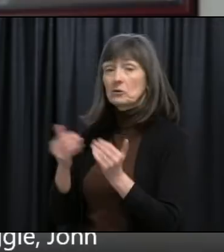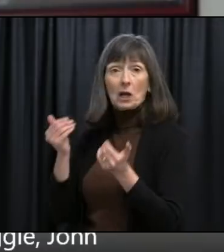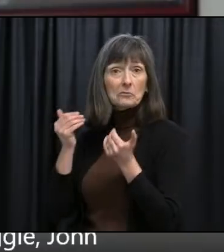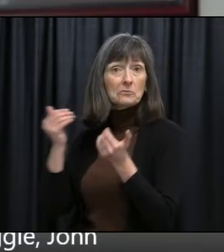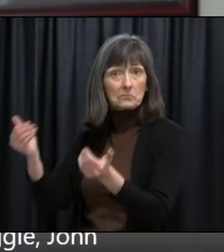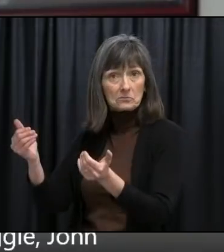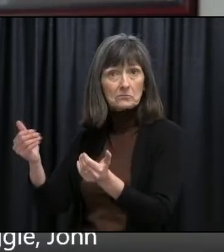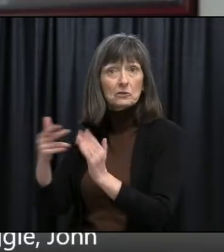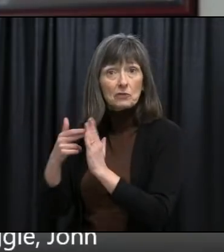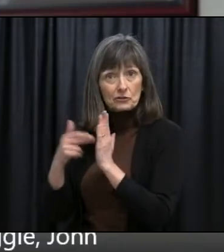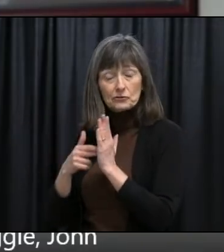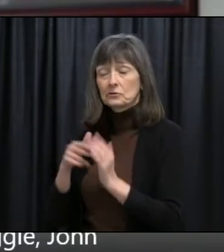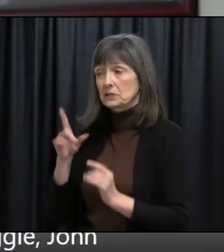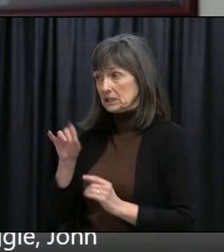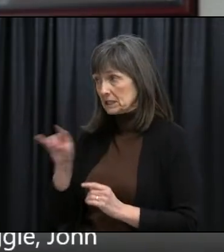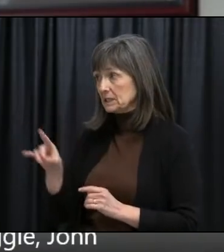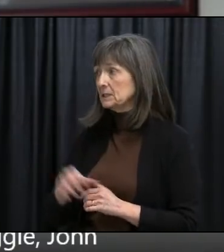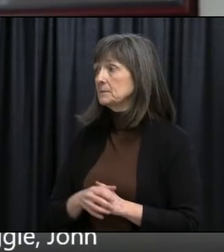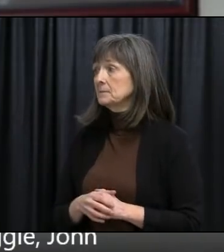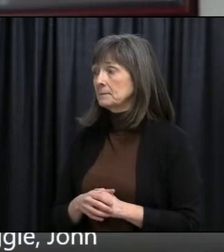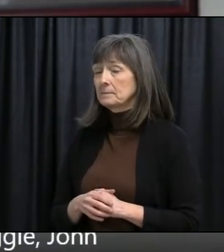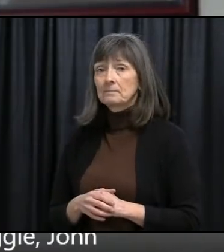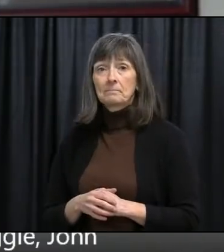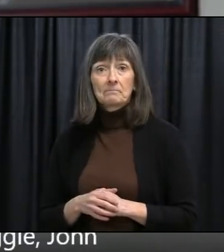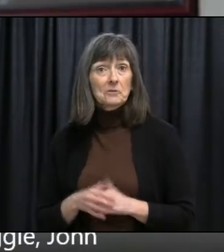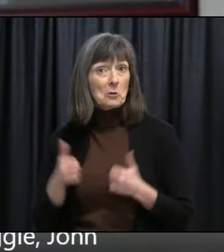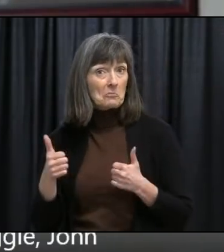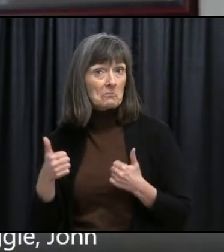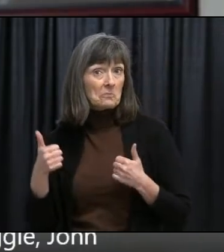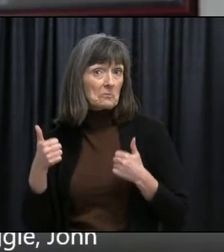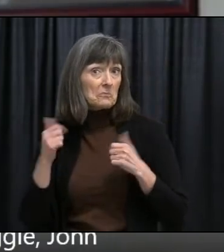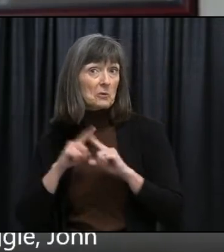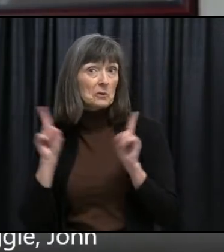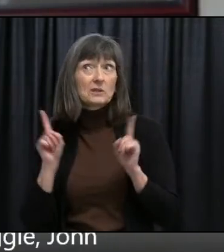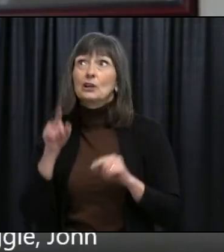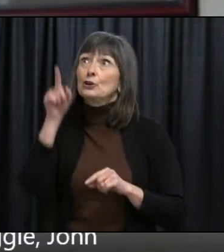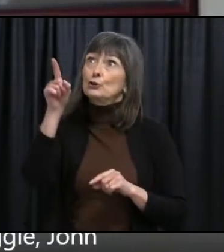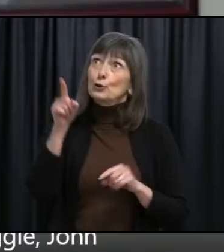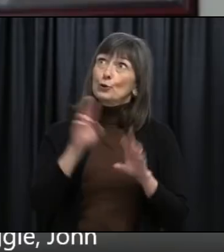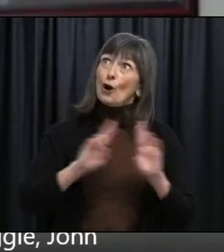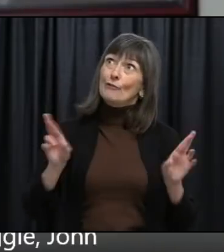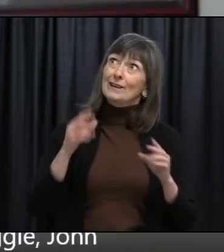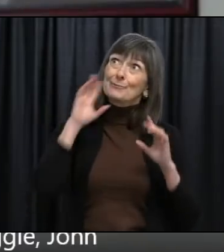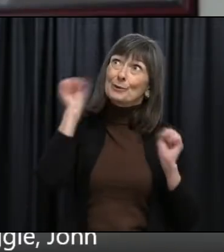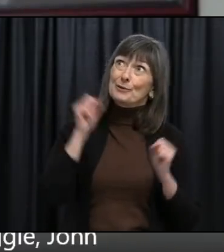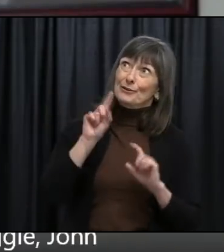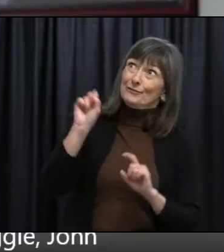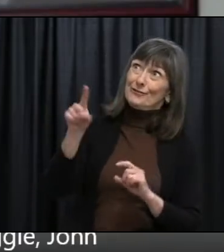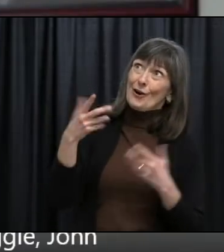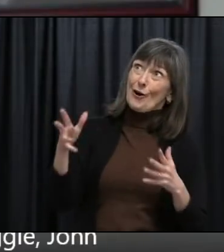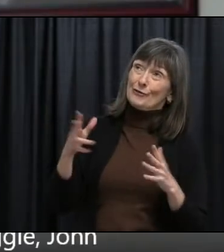pre-registered. It was slick. It was easy cake. So you're pre-registered, Roger? Thanks very much, Roger.